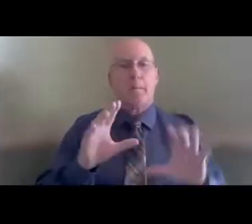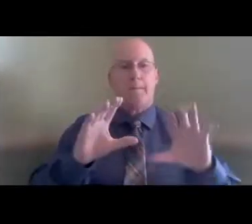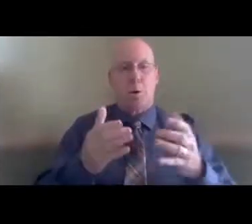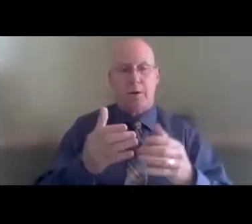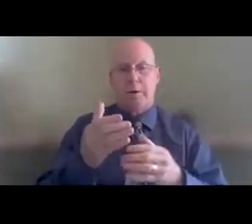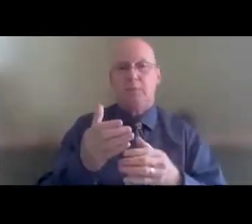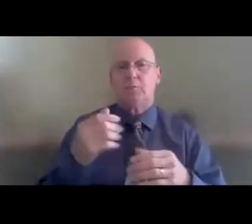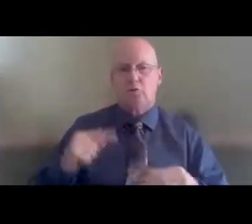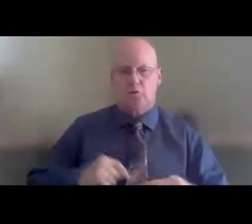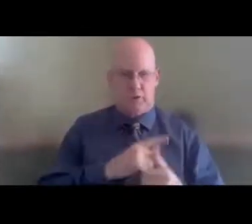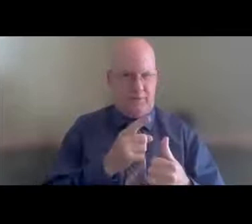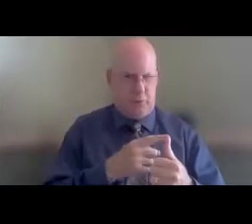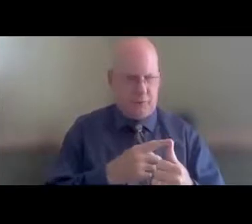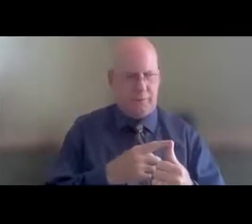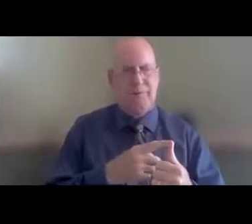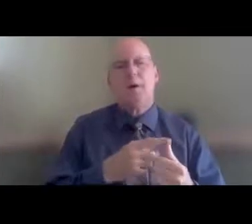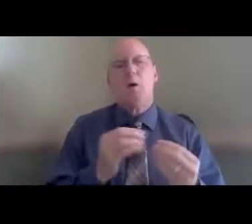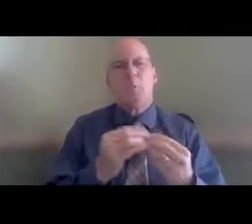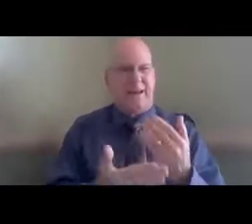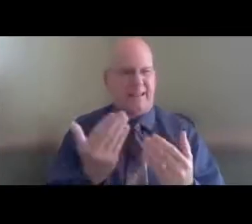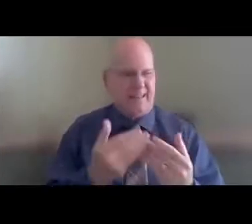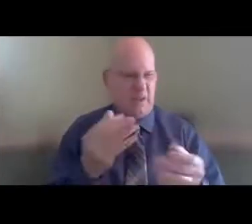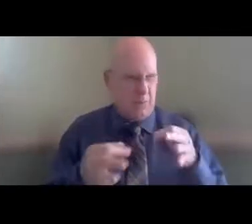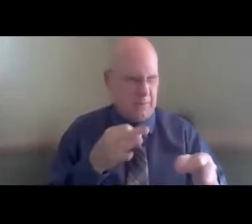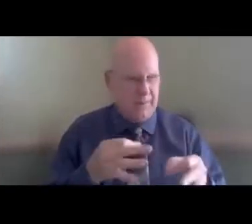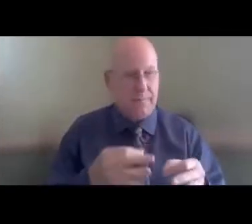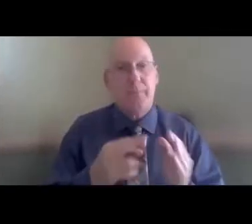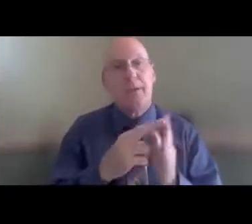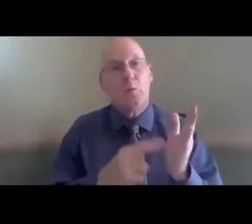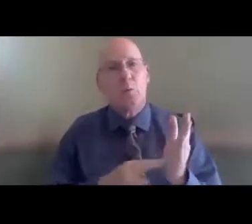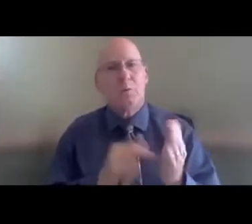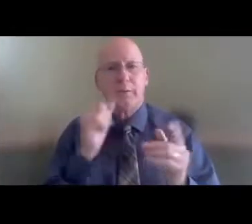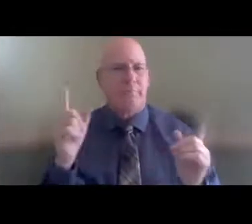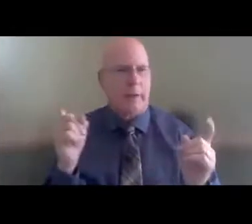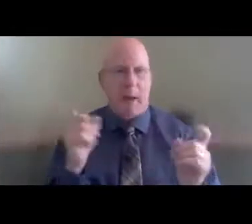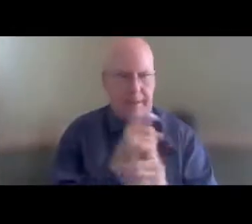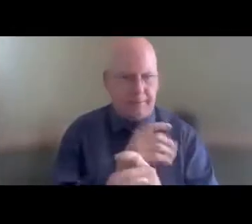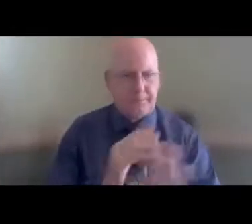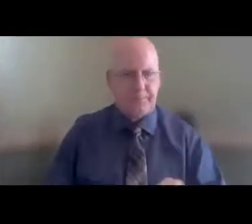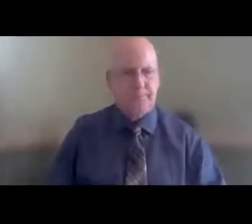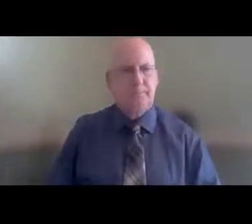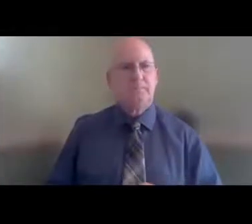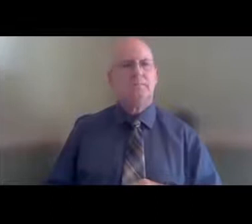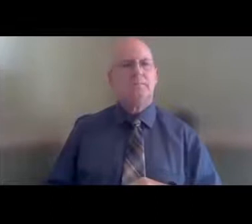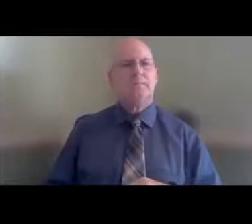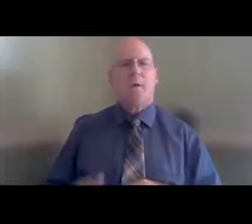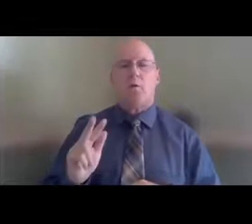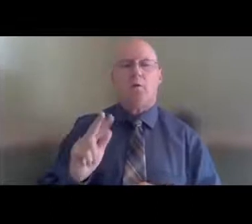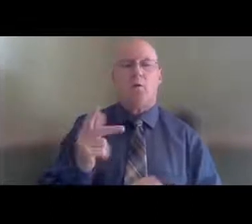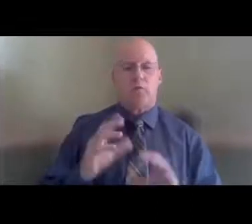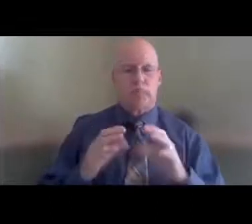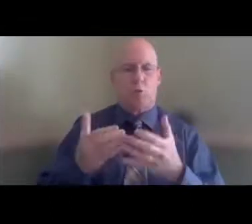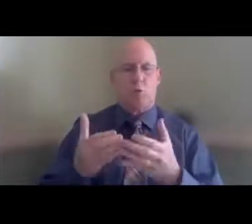that because it's the easier one and the rules are not as complicated. So for a third party trust, as